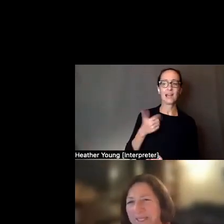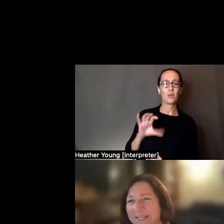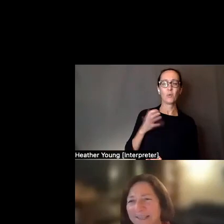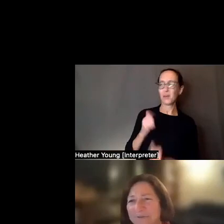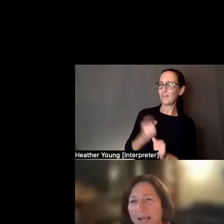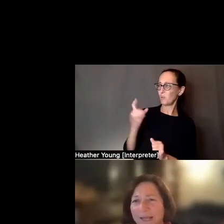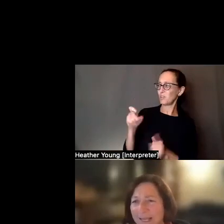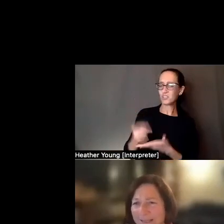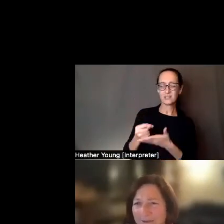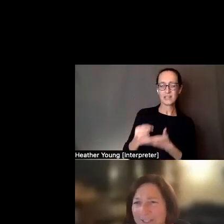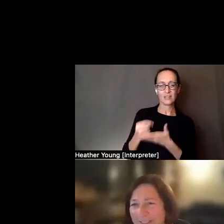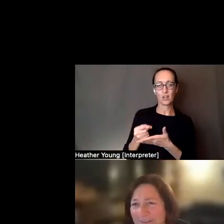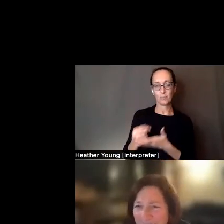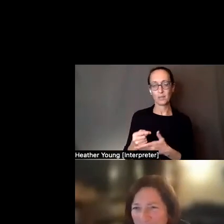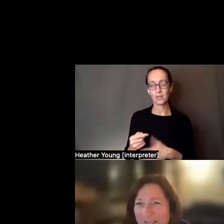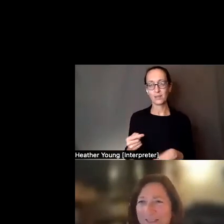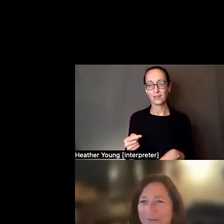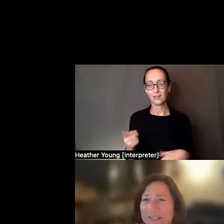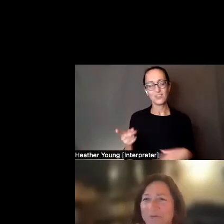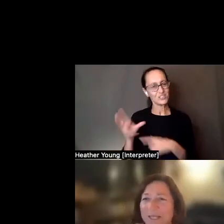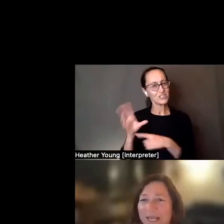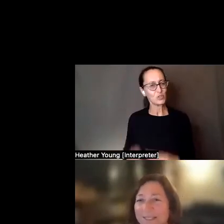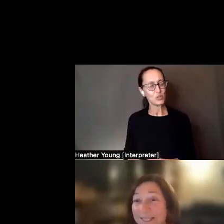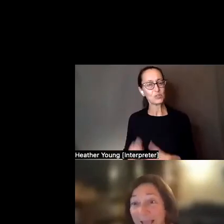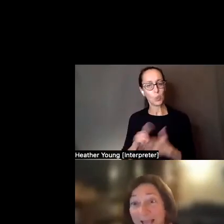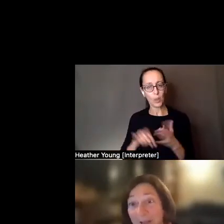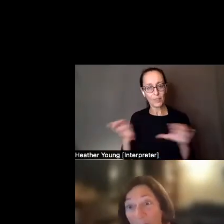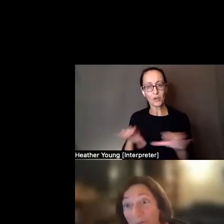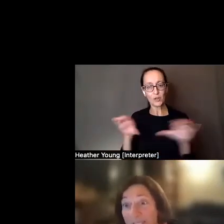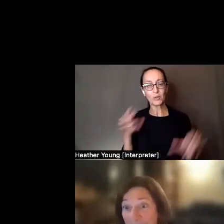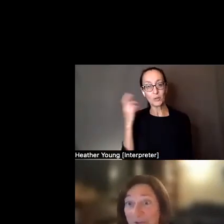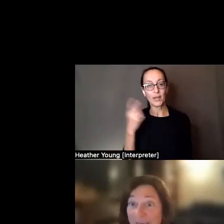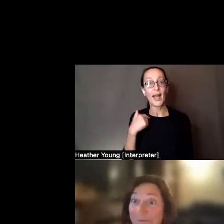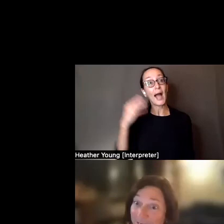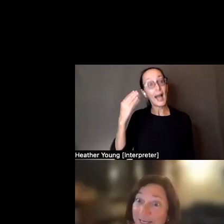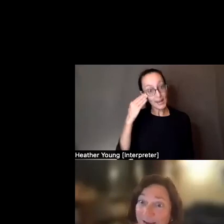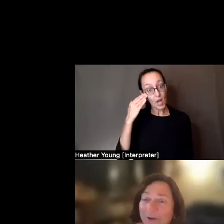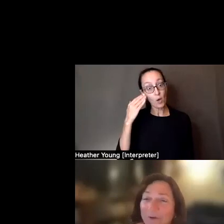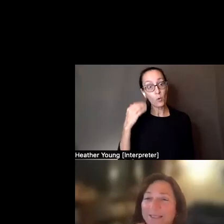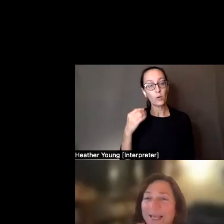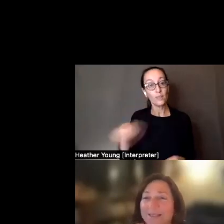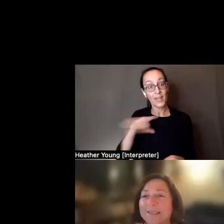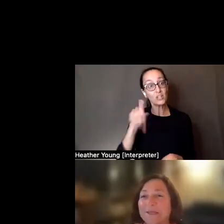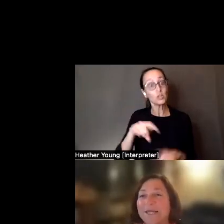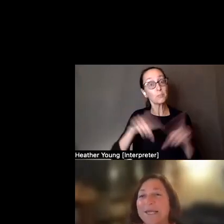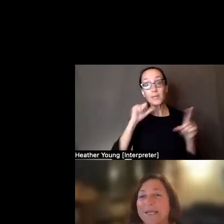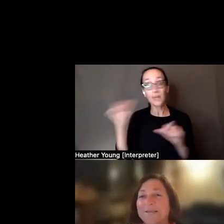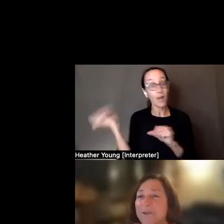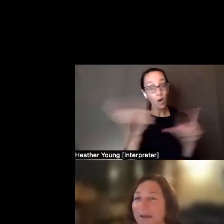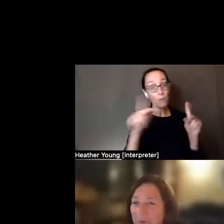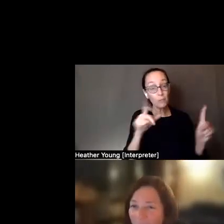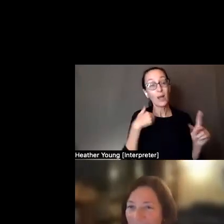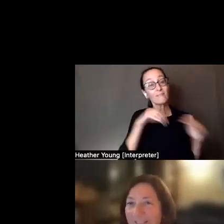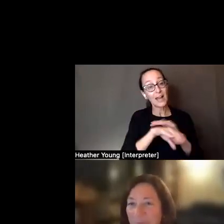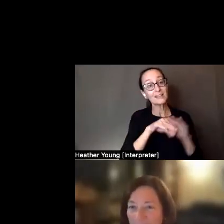therapy. She's Israeli, and so she's used to what they do in Israel. And I said, yeah, I know they should, but not everyone has access to it. So you